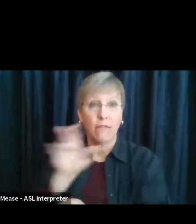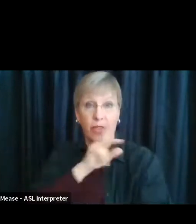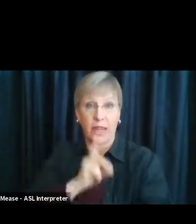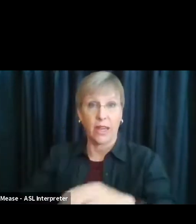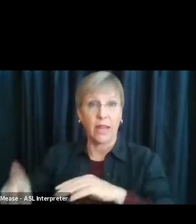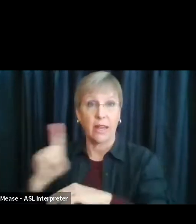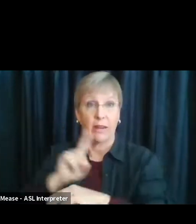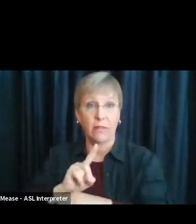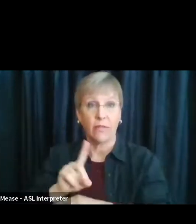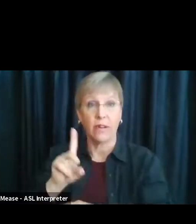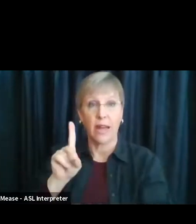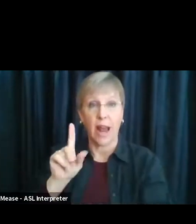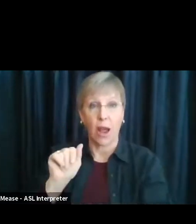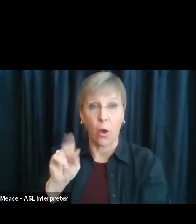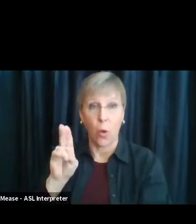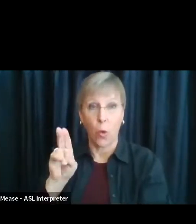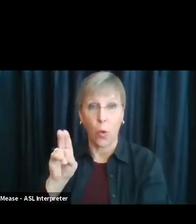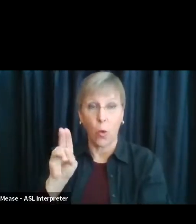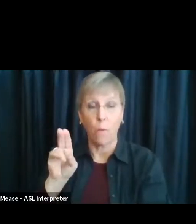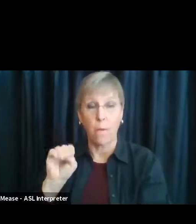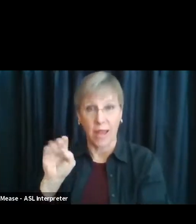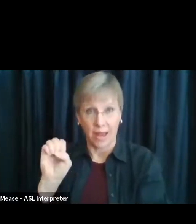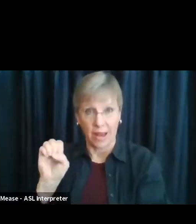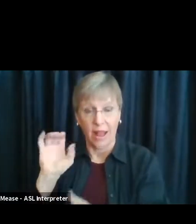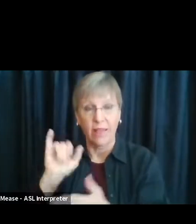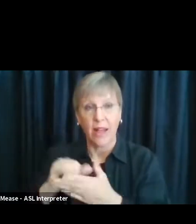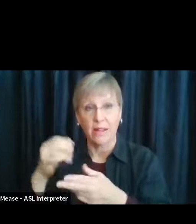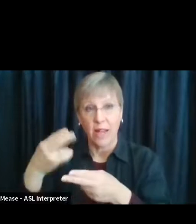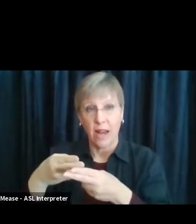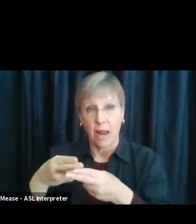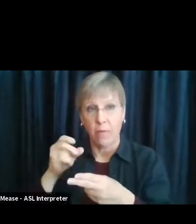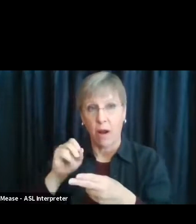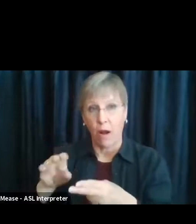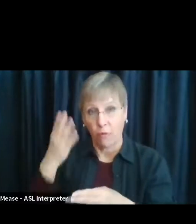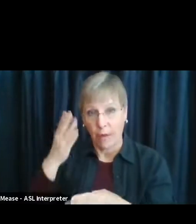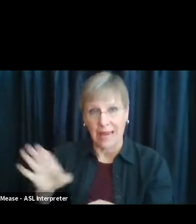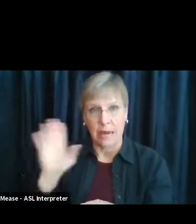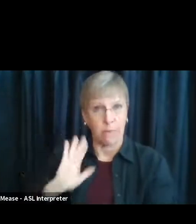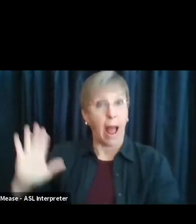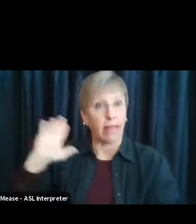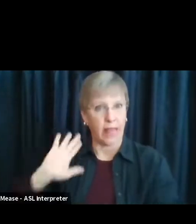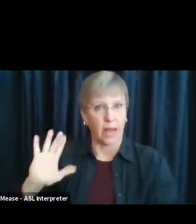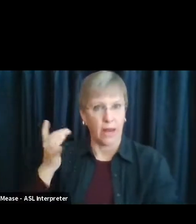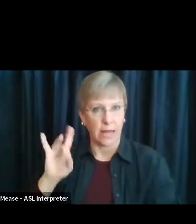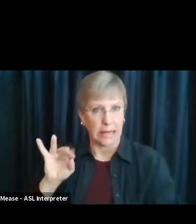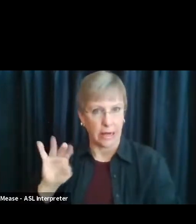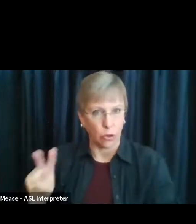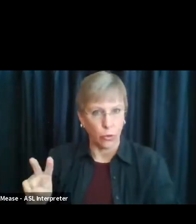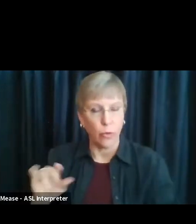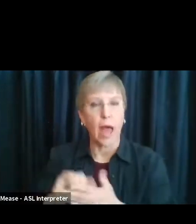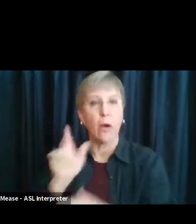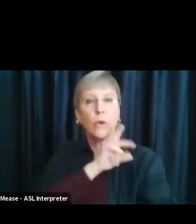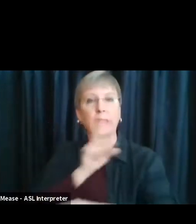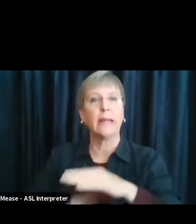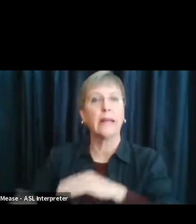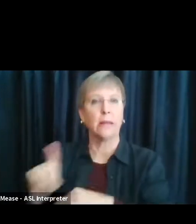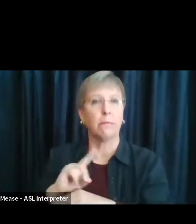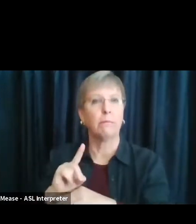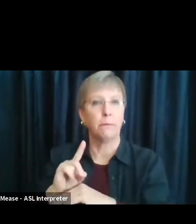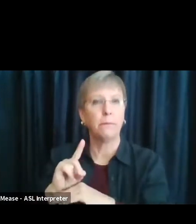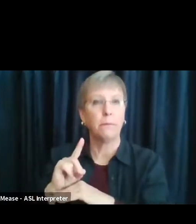of Dahomey. Dahomey was the name of Benin at the time. It was a kingdom that had